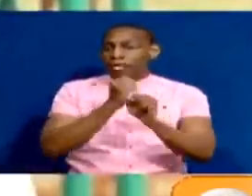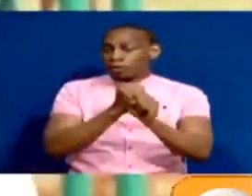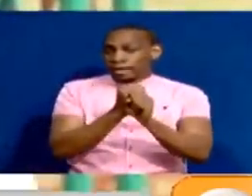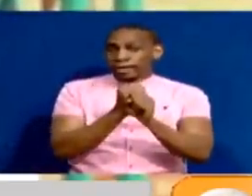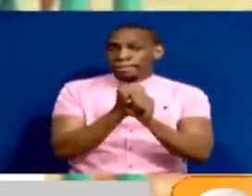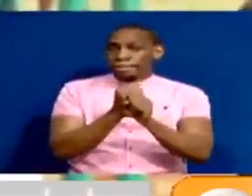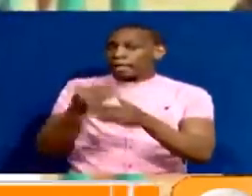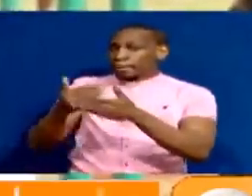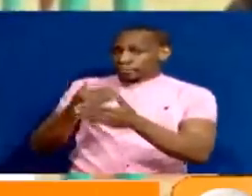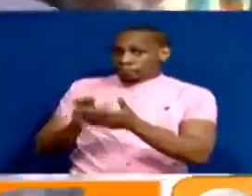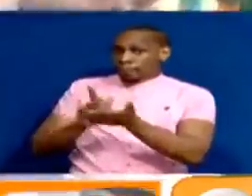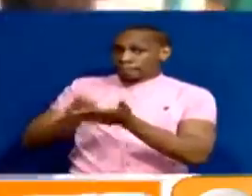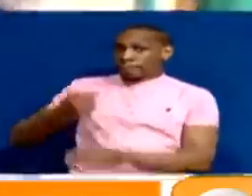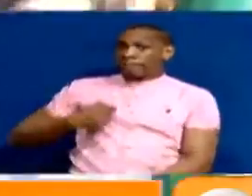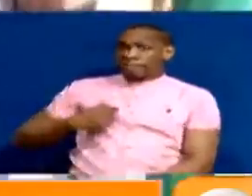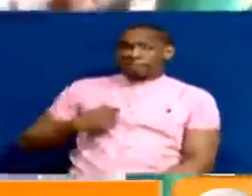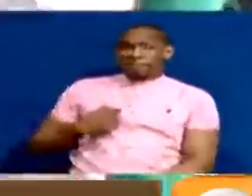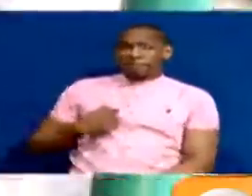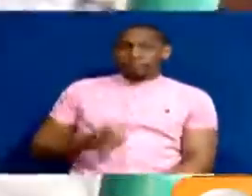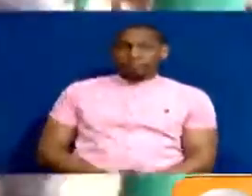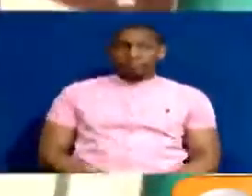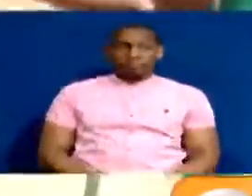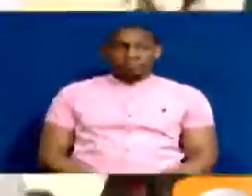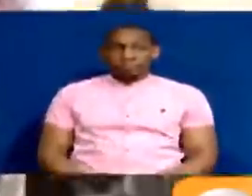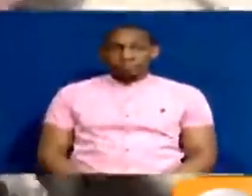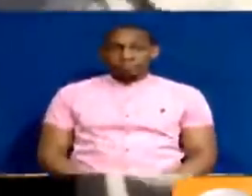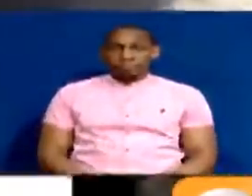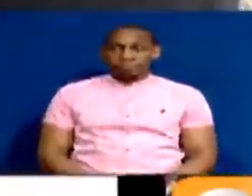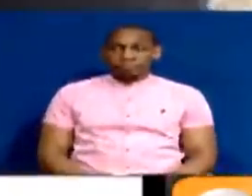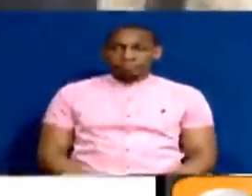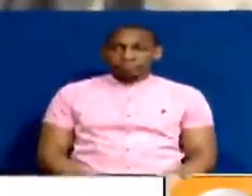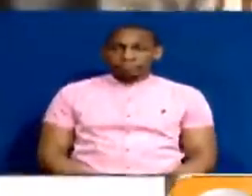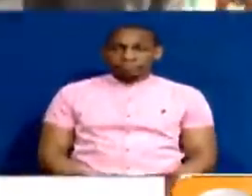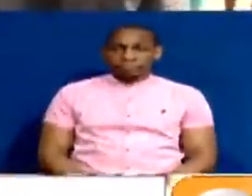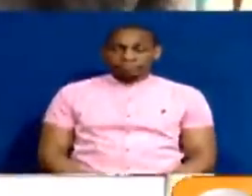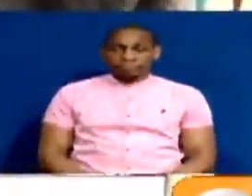kufanya kazi kabla mimi nilipwe. Nimrotabu, Citizen TV.